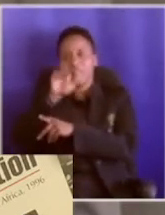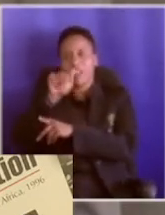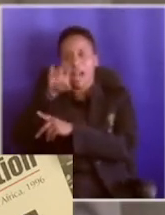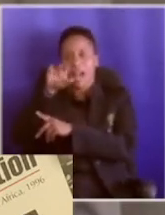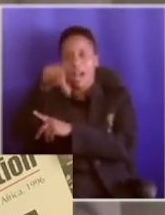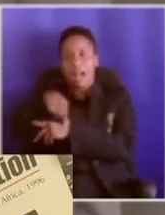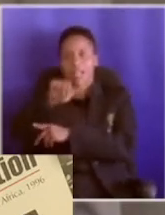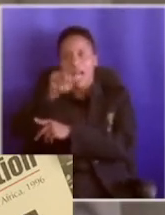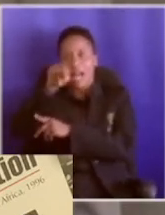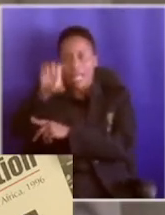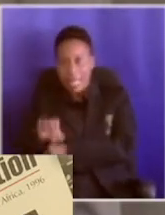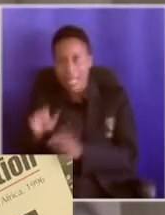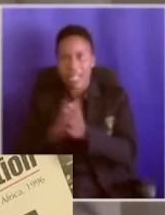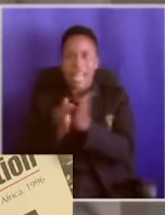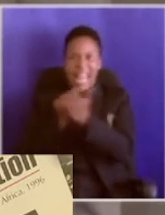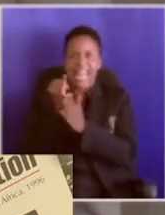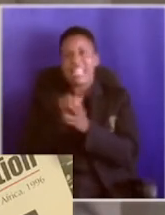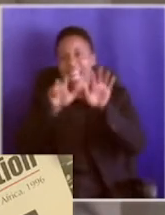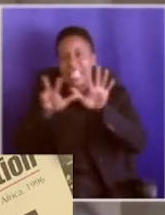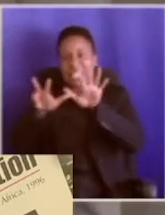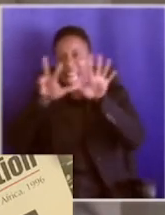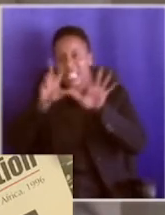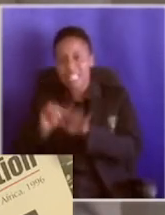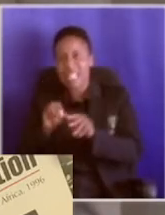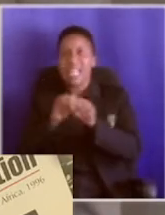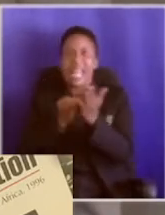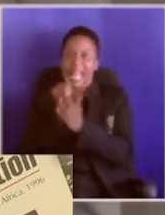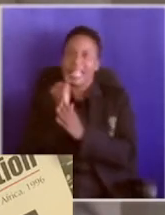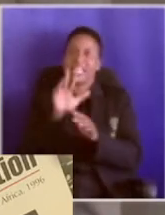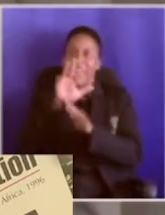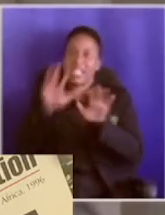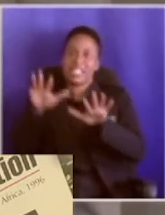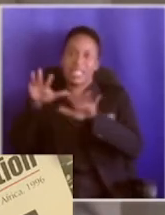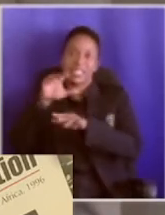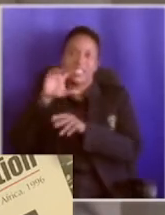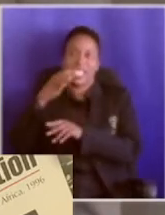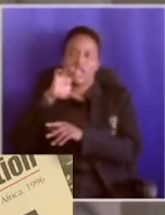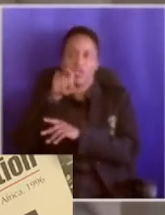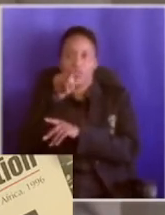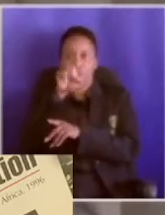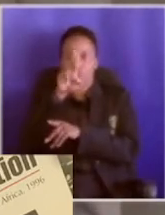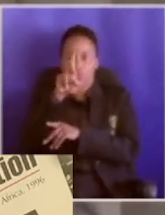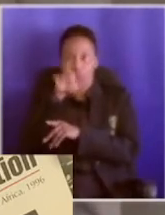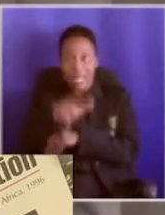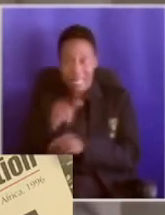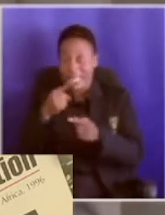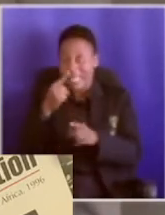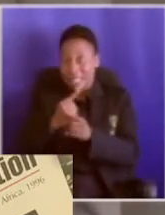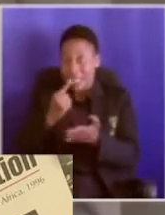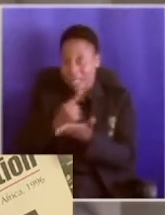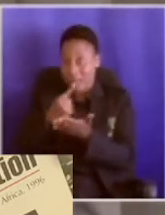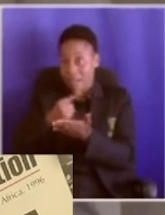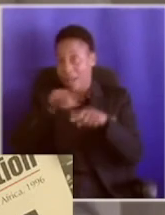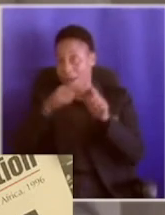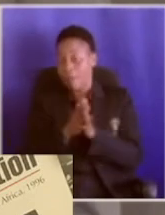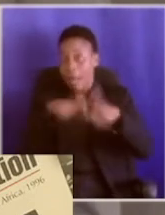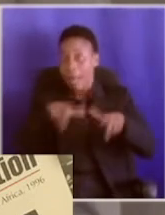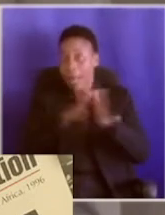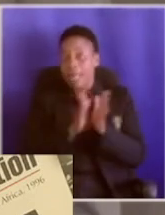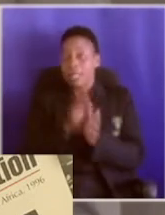and early 19th centuries. Similarly, our discussions about land must also reflect on what Saul